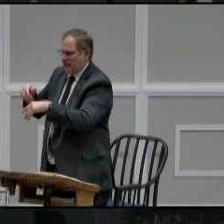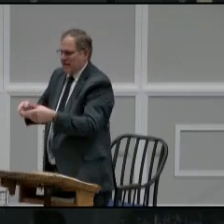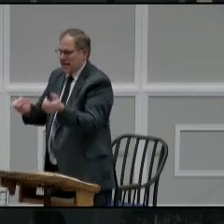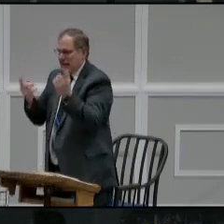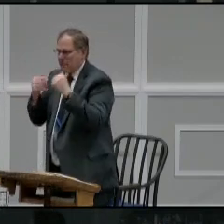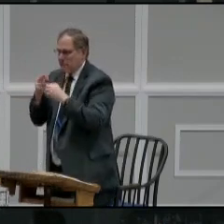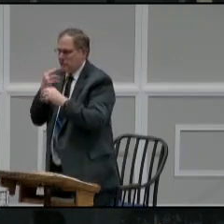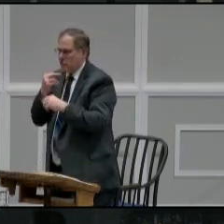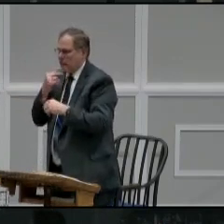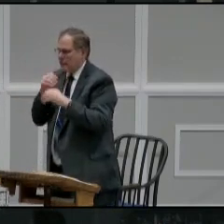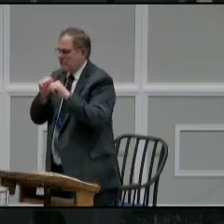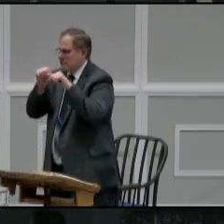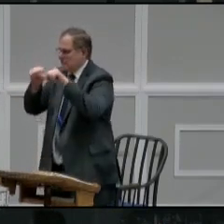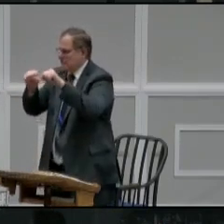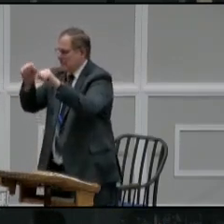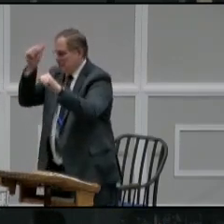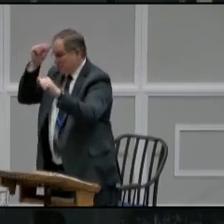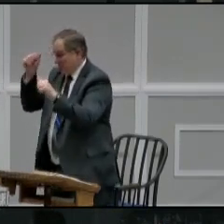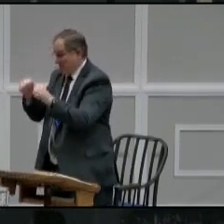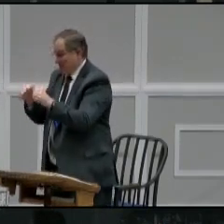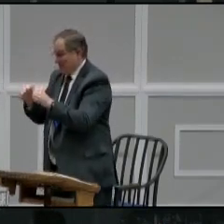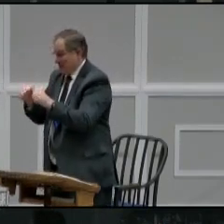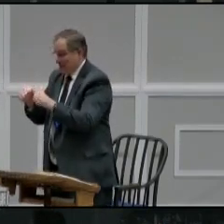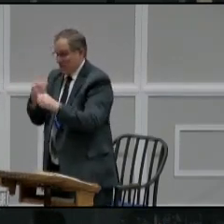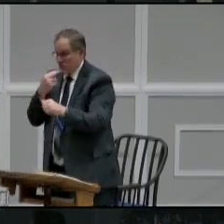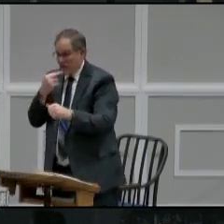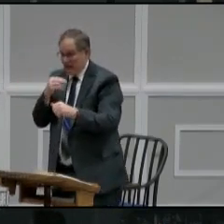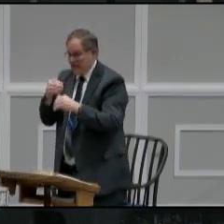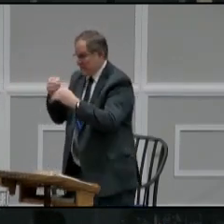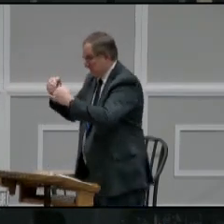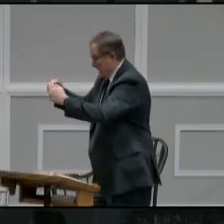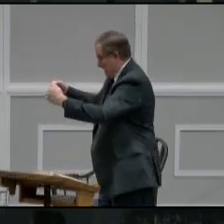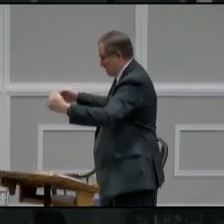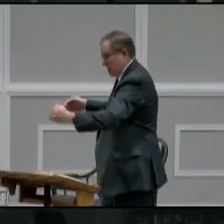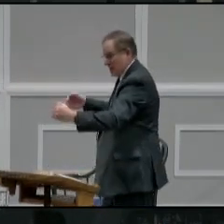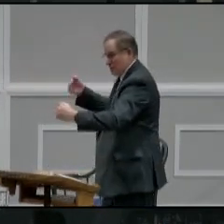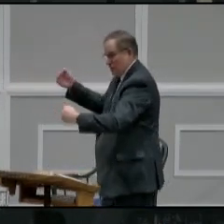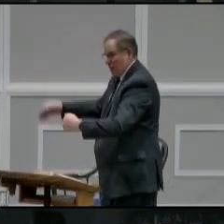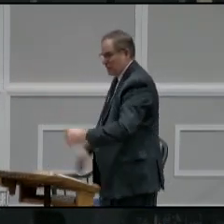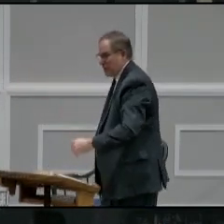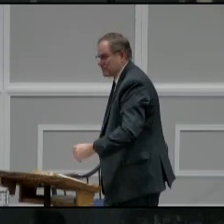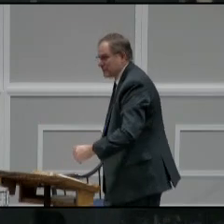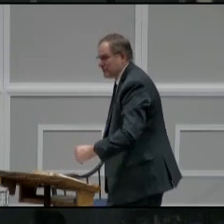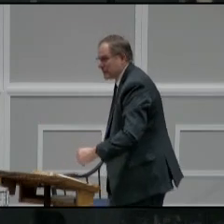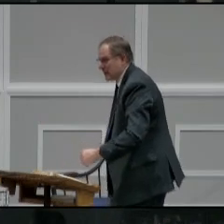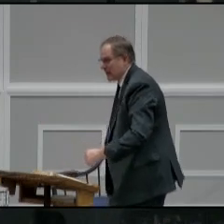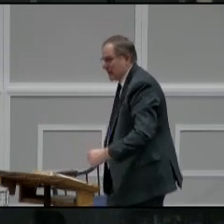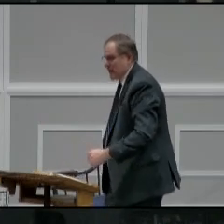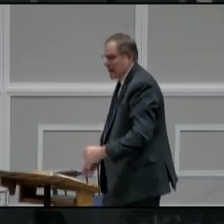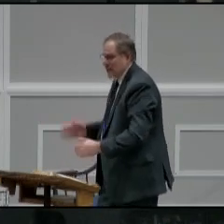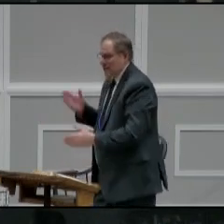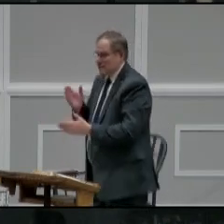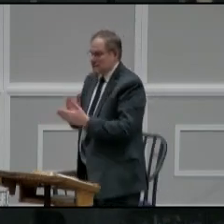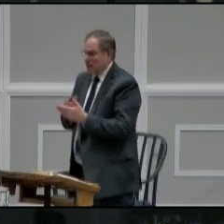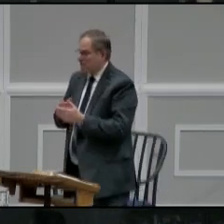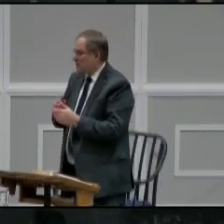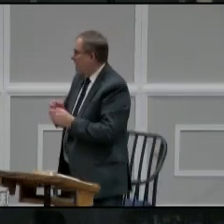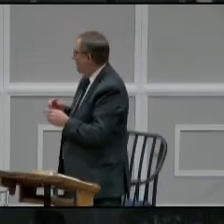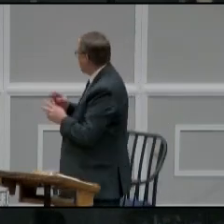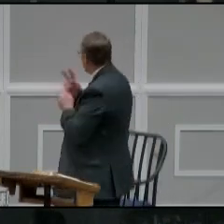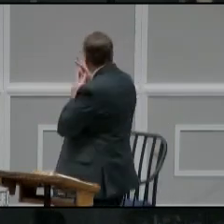Sea. And so they have the Red Sea in front of them. A mountain range on one side of them, and they turn around, and what is coming in the rearview